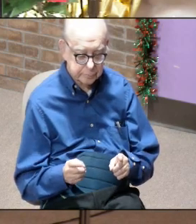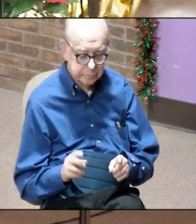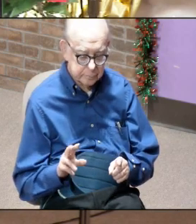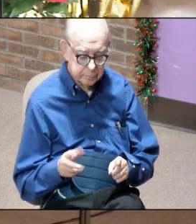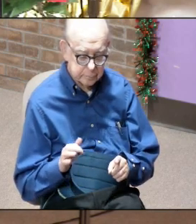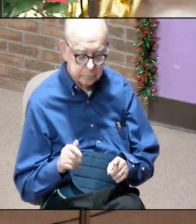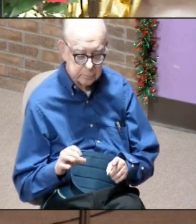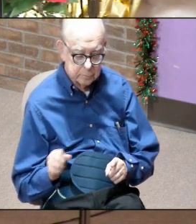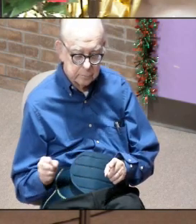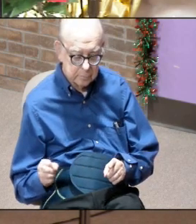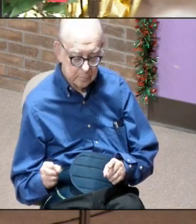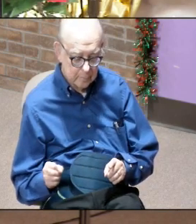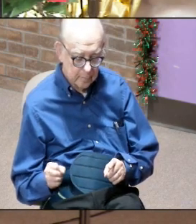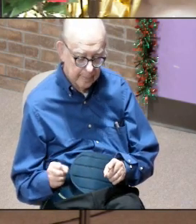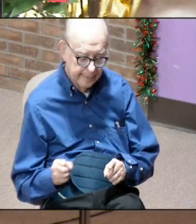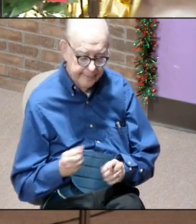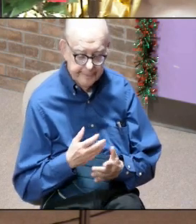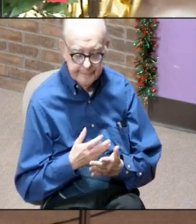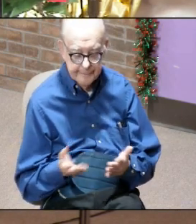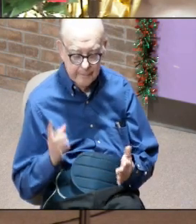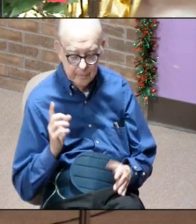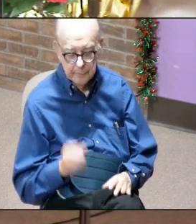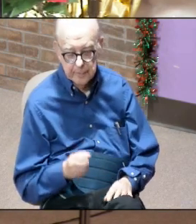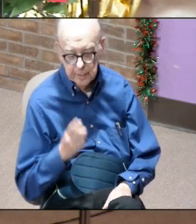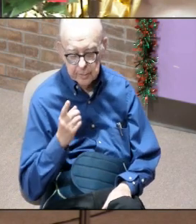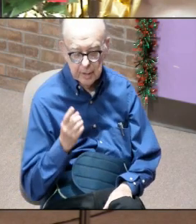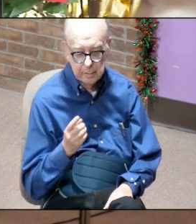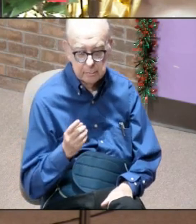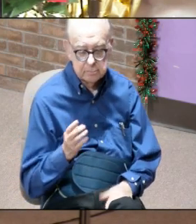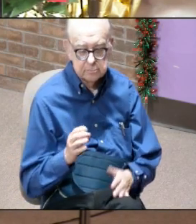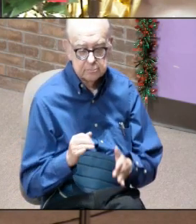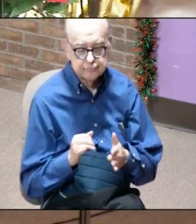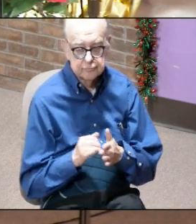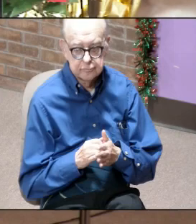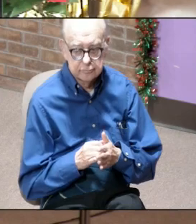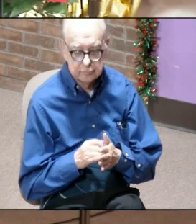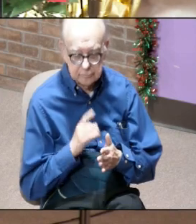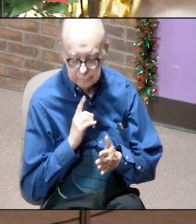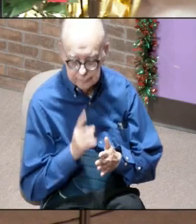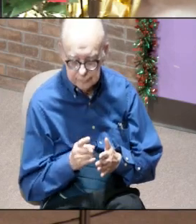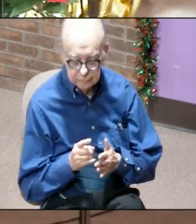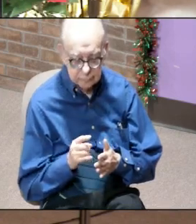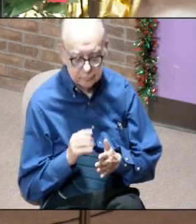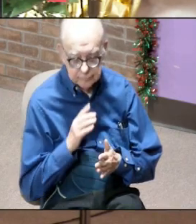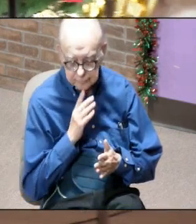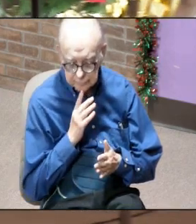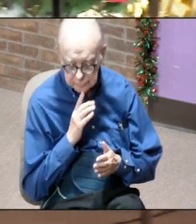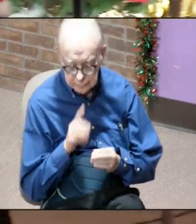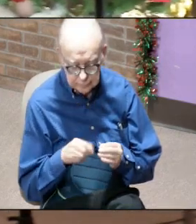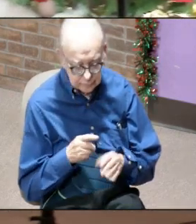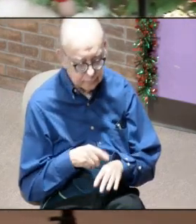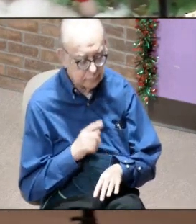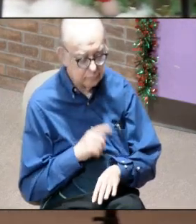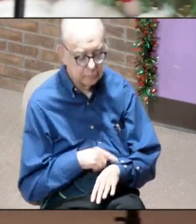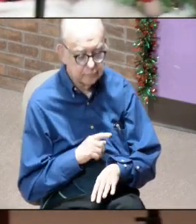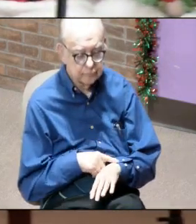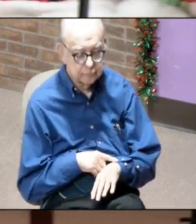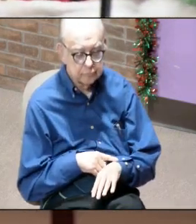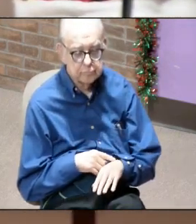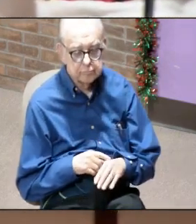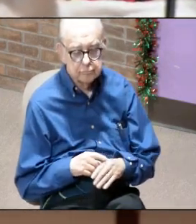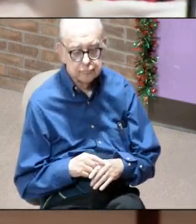third seals. There are things that we need to understand, and that is this. We talk about it all the time